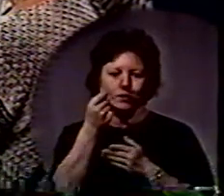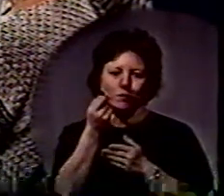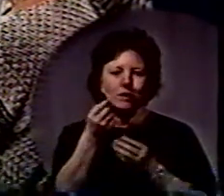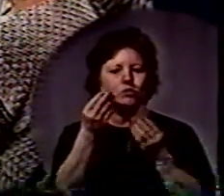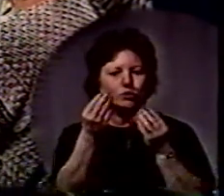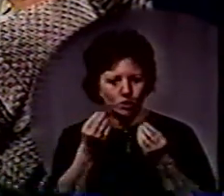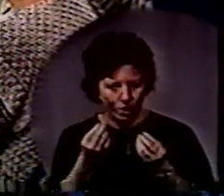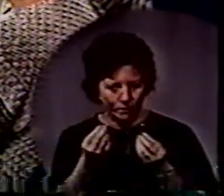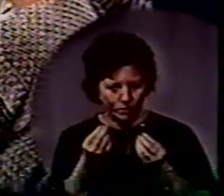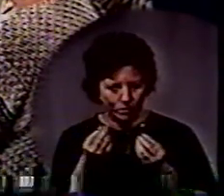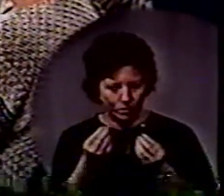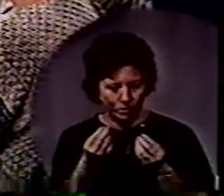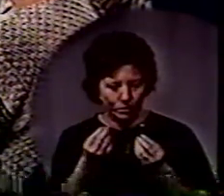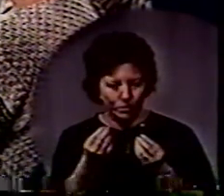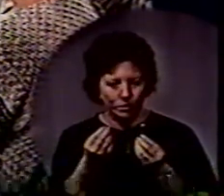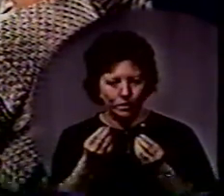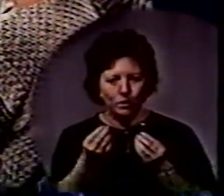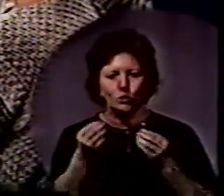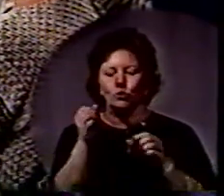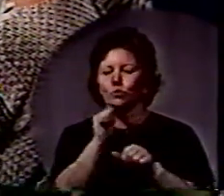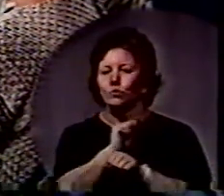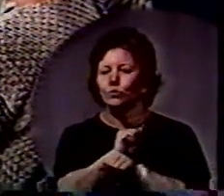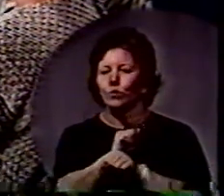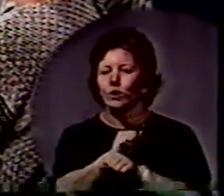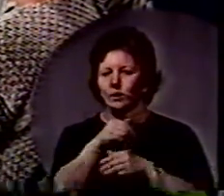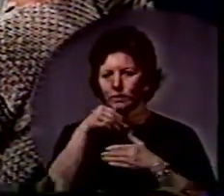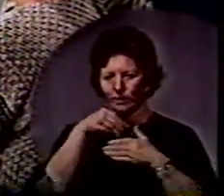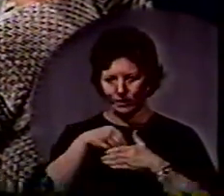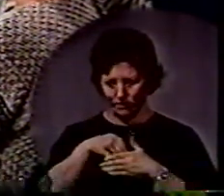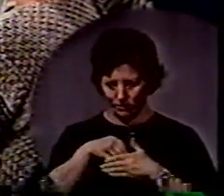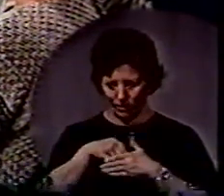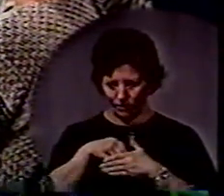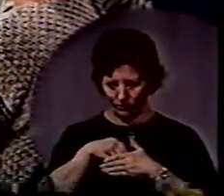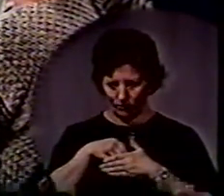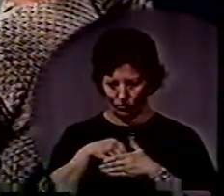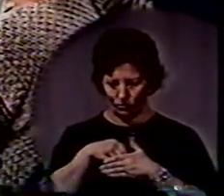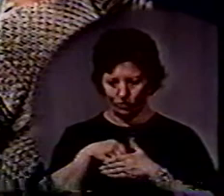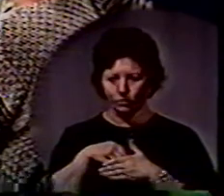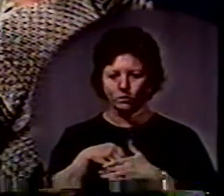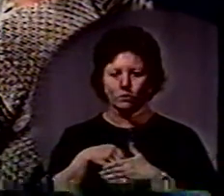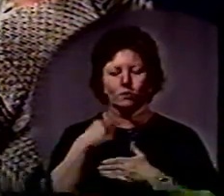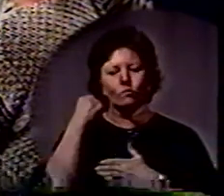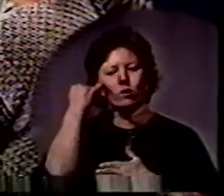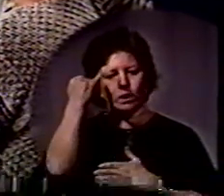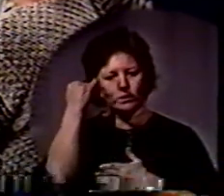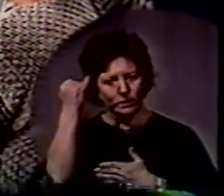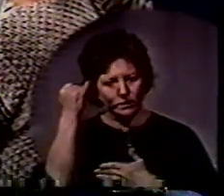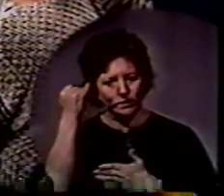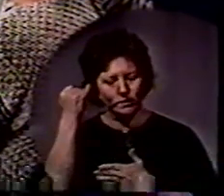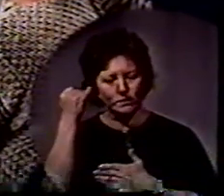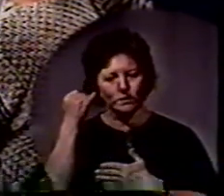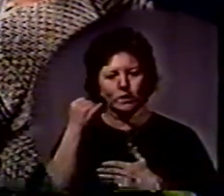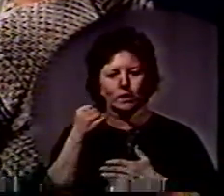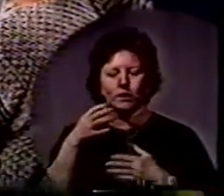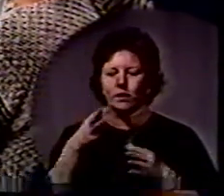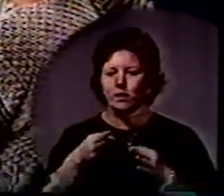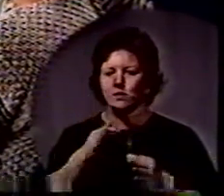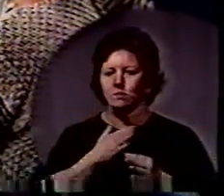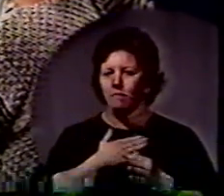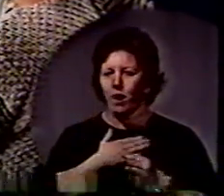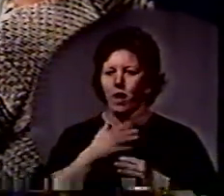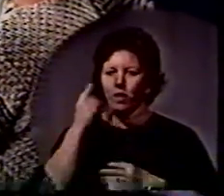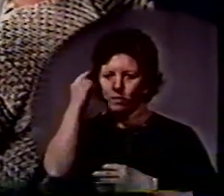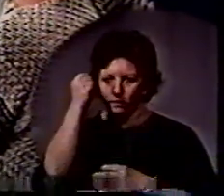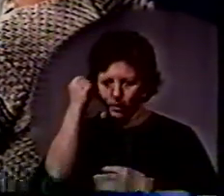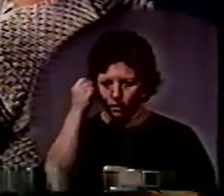They're more oriented to work on the inside of you as an individual. And it's my belief and theory that you have to have a proper balance inside of your body,